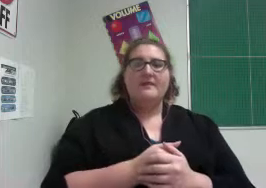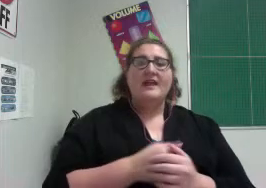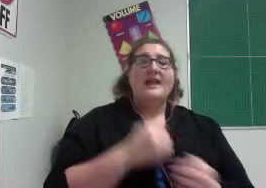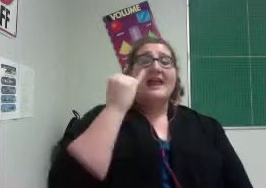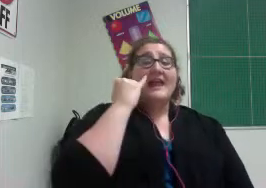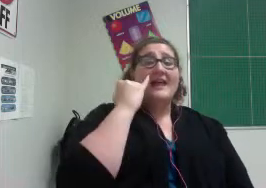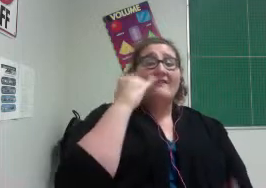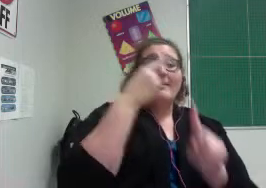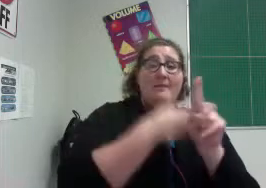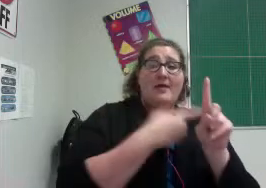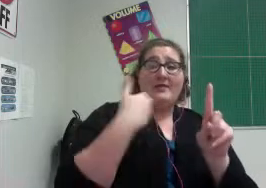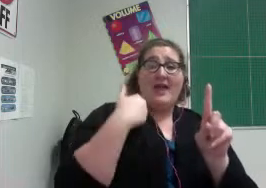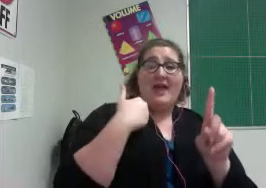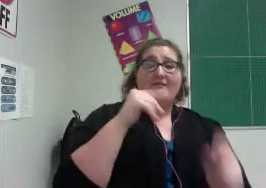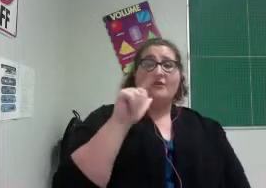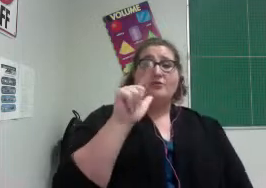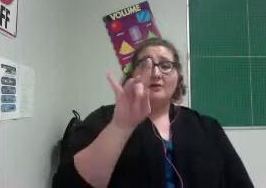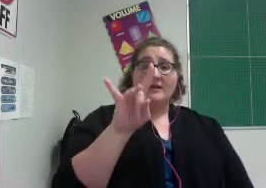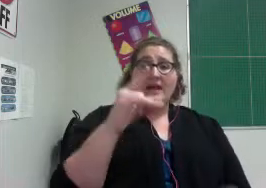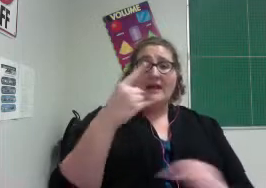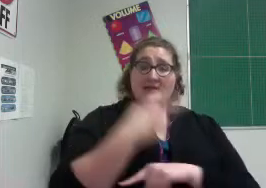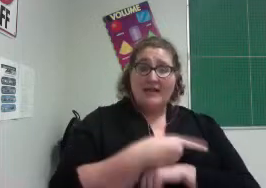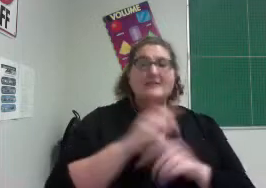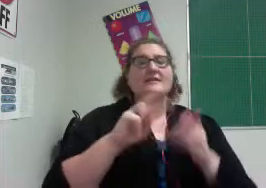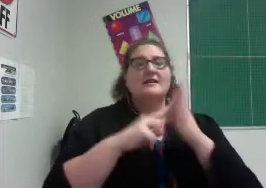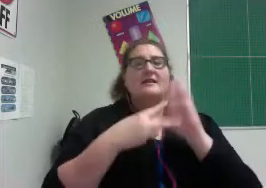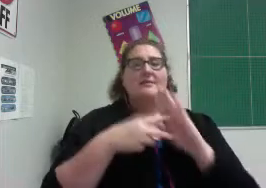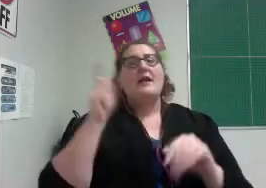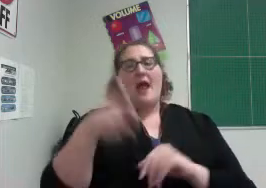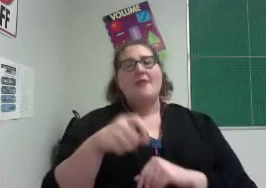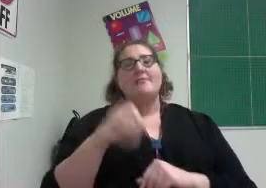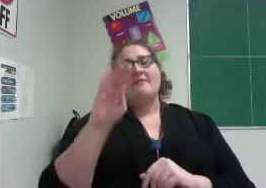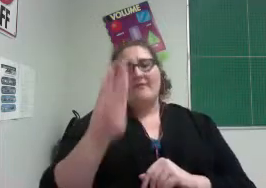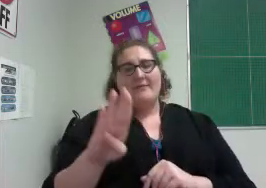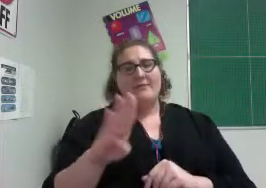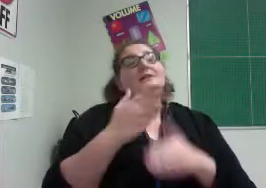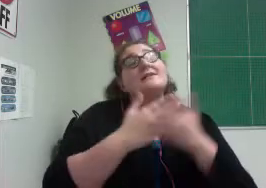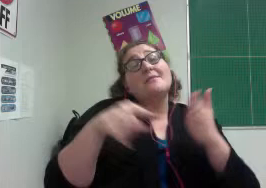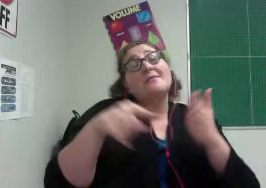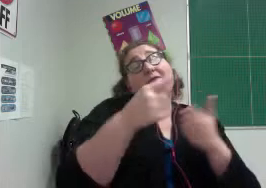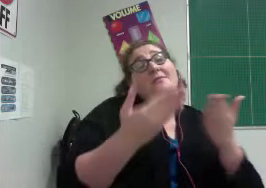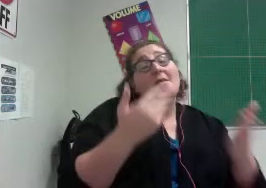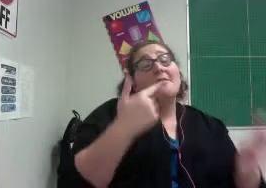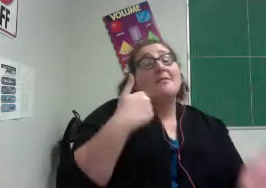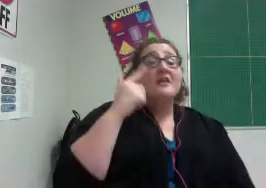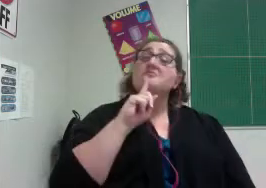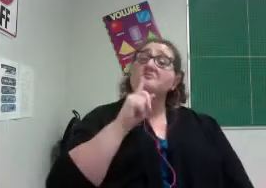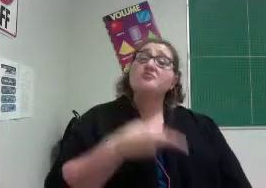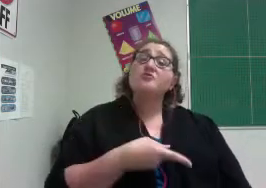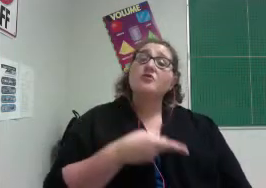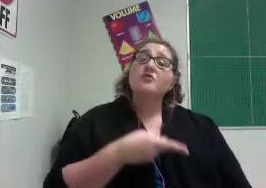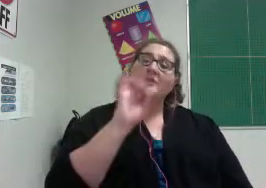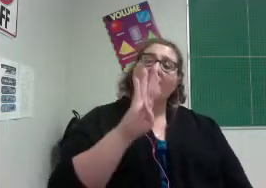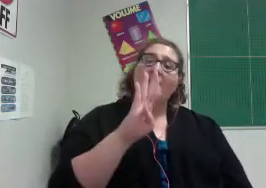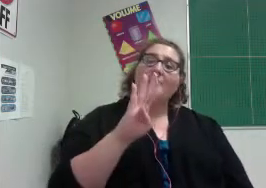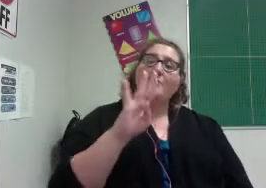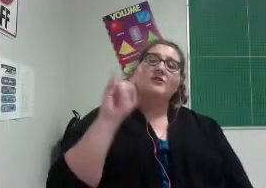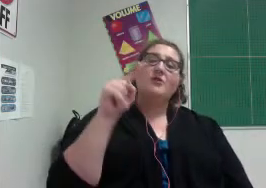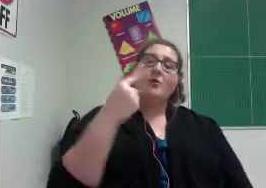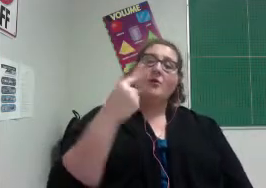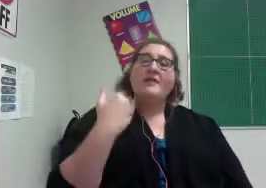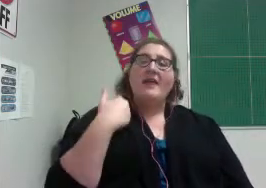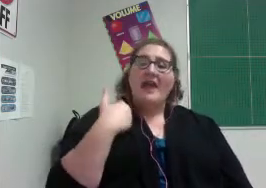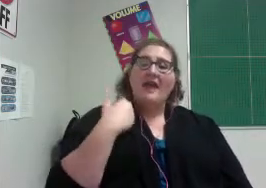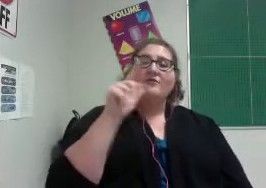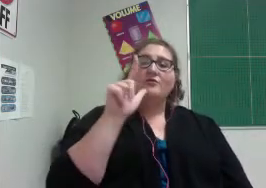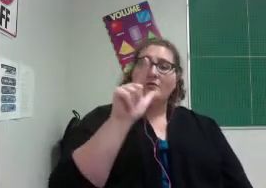counterexample. If a month has 28 days, then it's February. Now I can see where some of you might say this is true, because February is the only